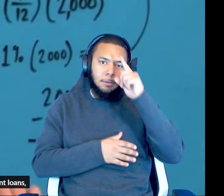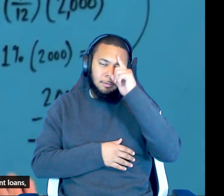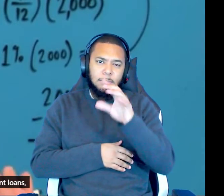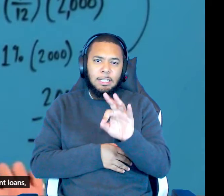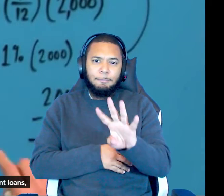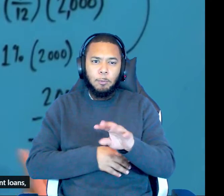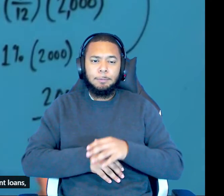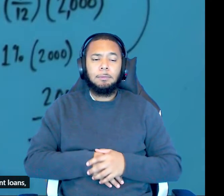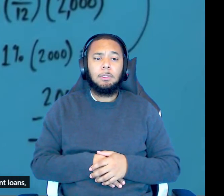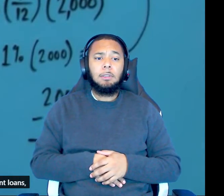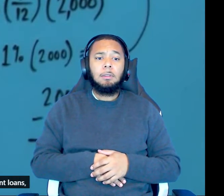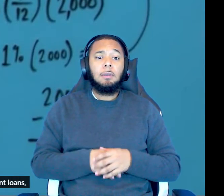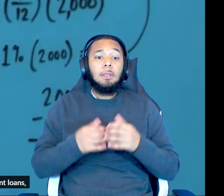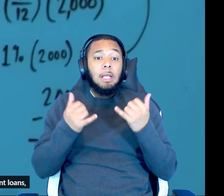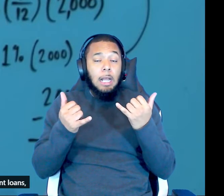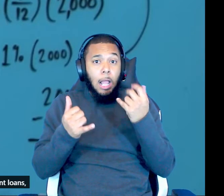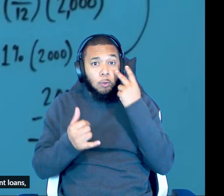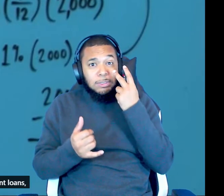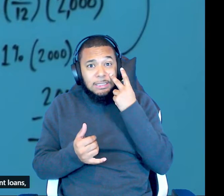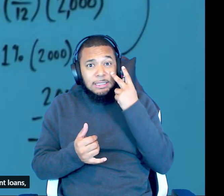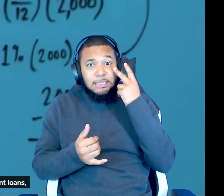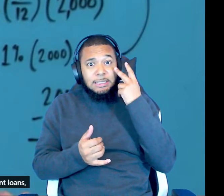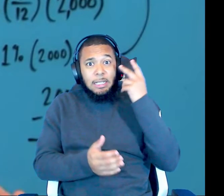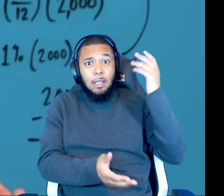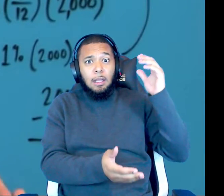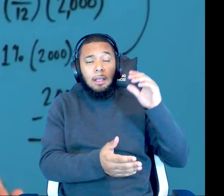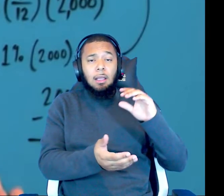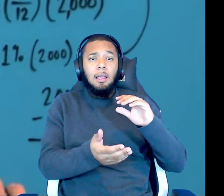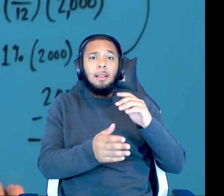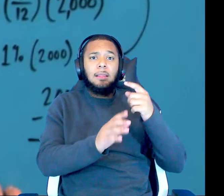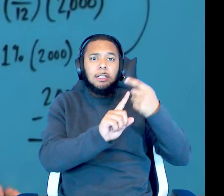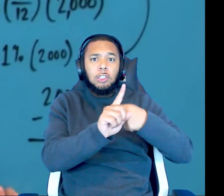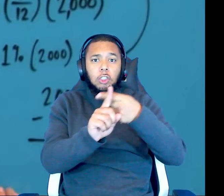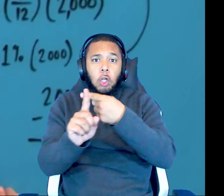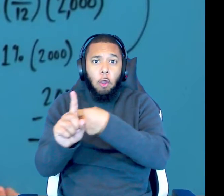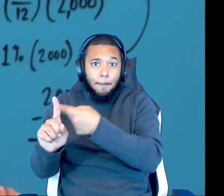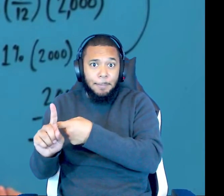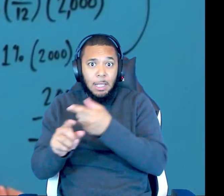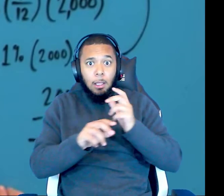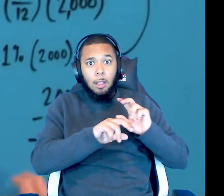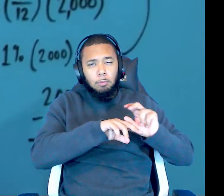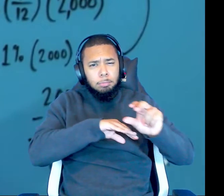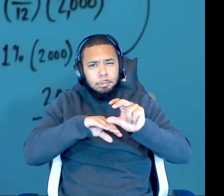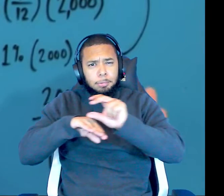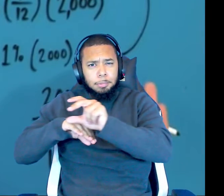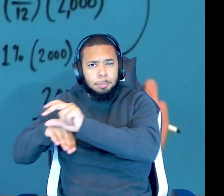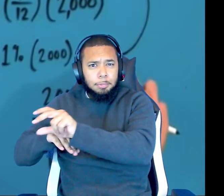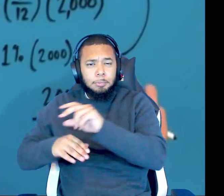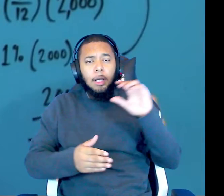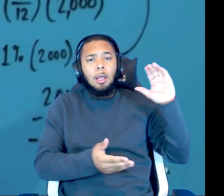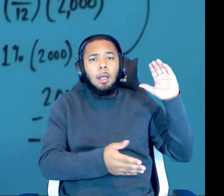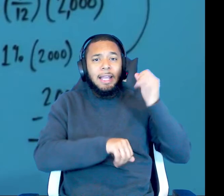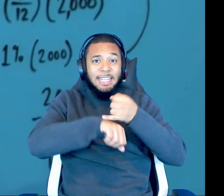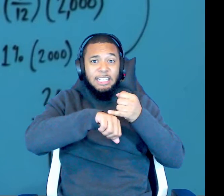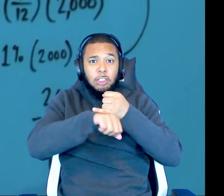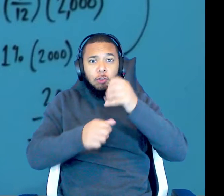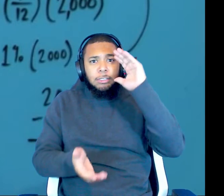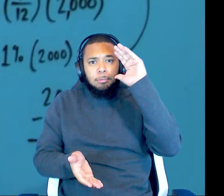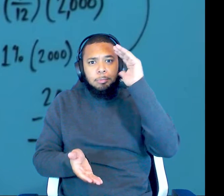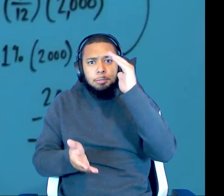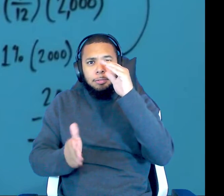So you can see over time in installment loans, you pay less and less interest, from $20